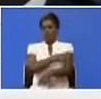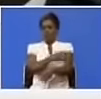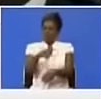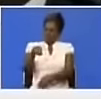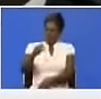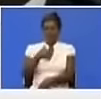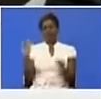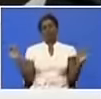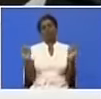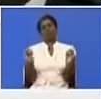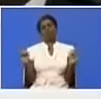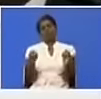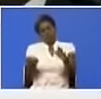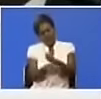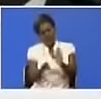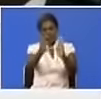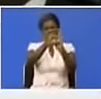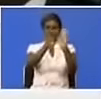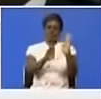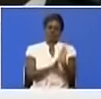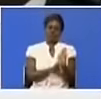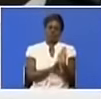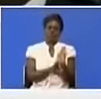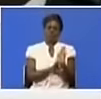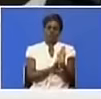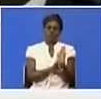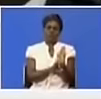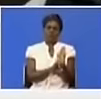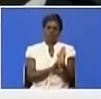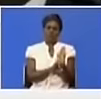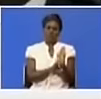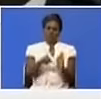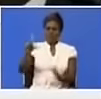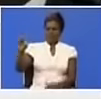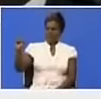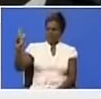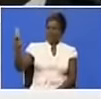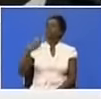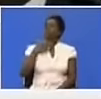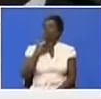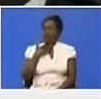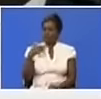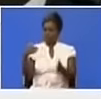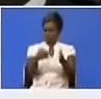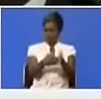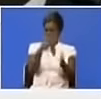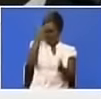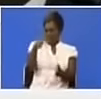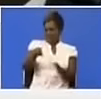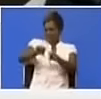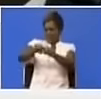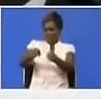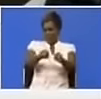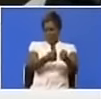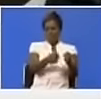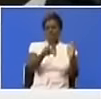he does not have under the Constitution through lawyer Nzamba Kitonga. LSK wants the law suspended on grounds that it violates